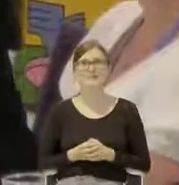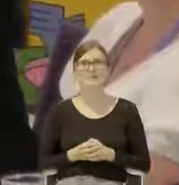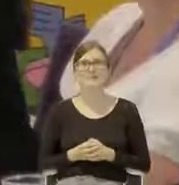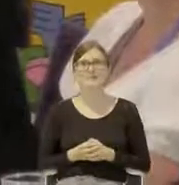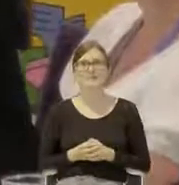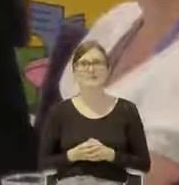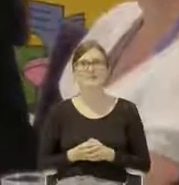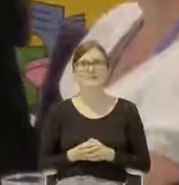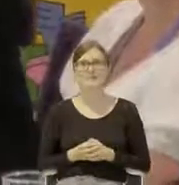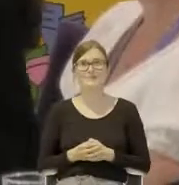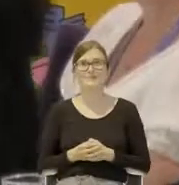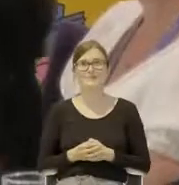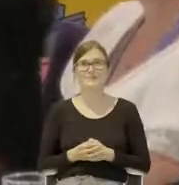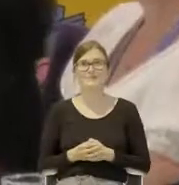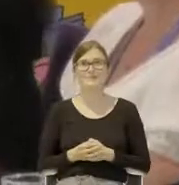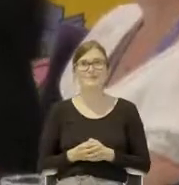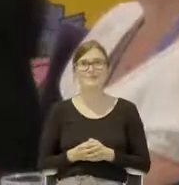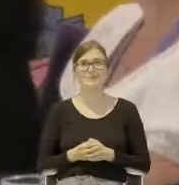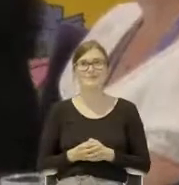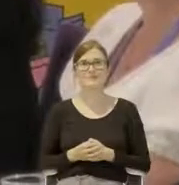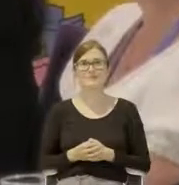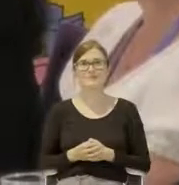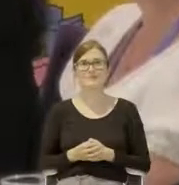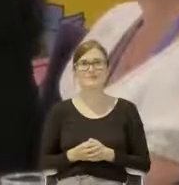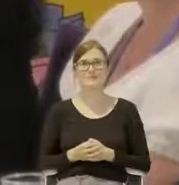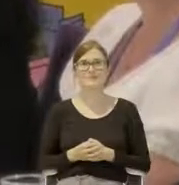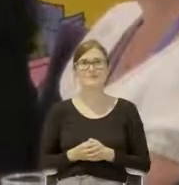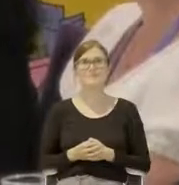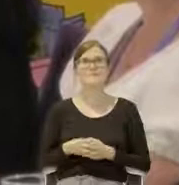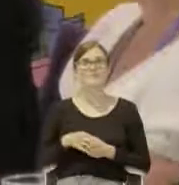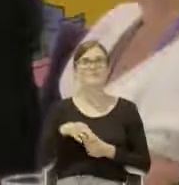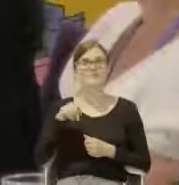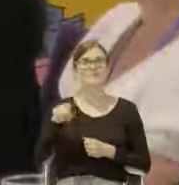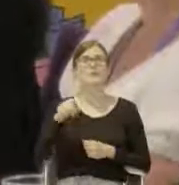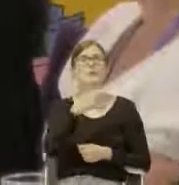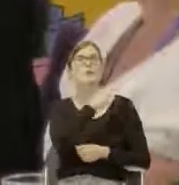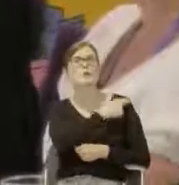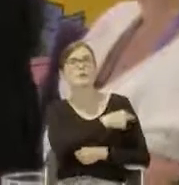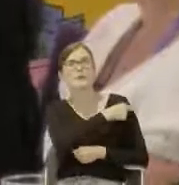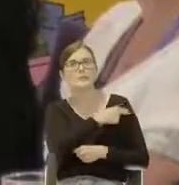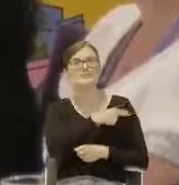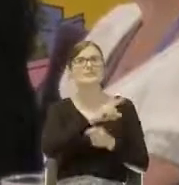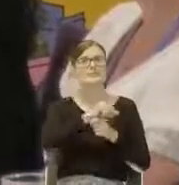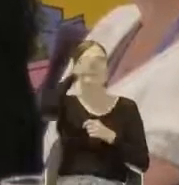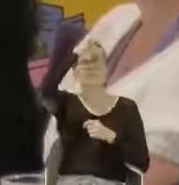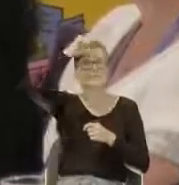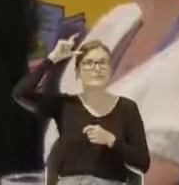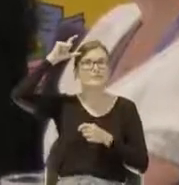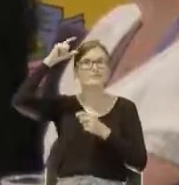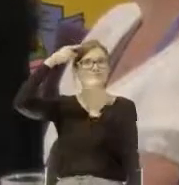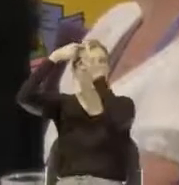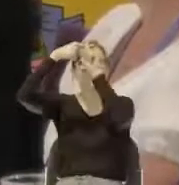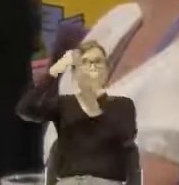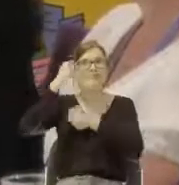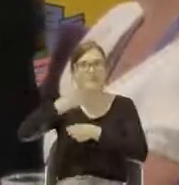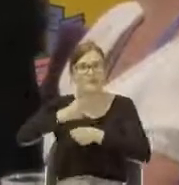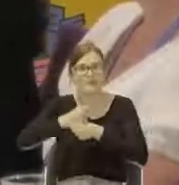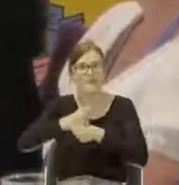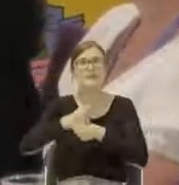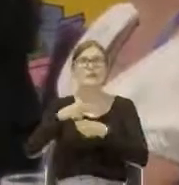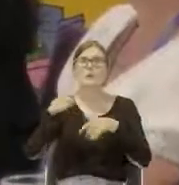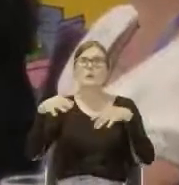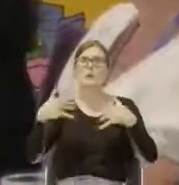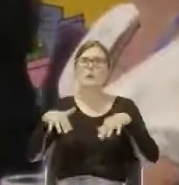of COVID. They are the firefighters and the emergency responders who have to run when everyone else has to